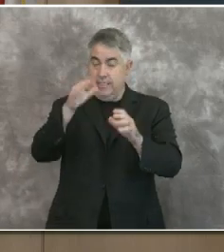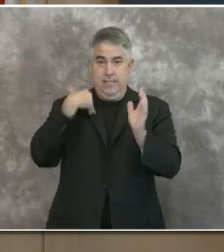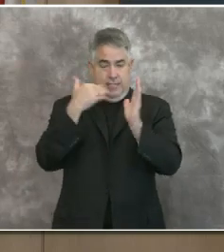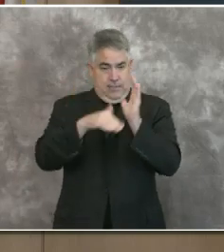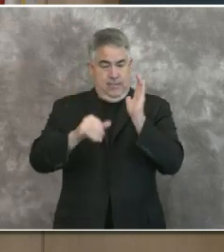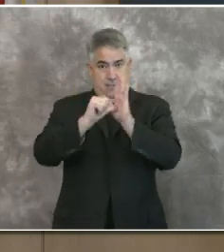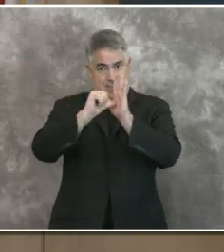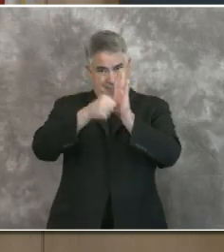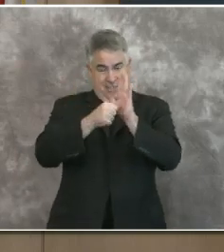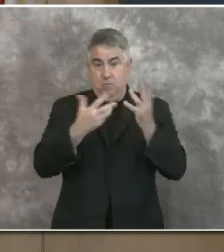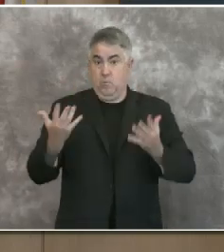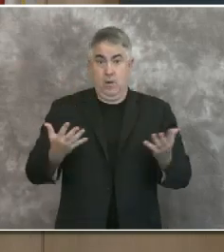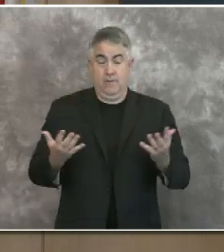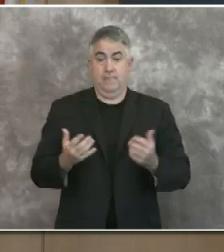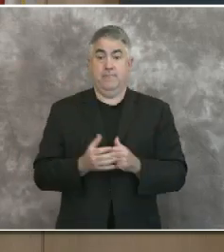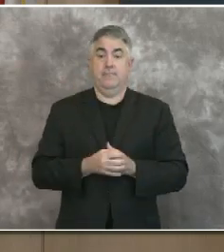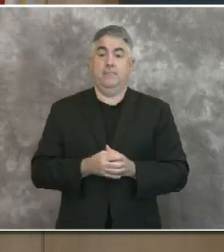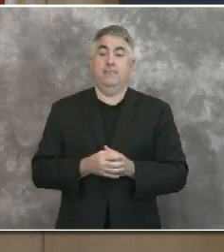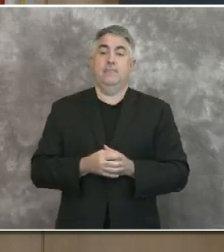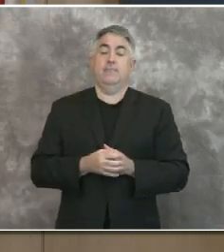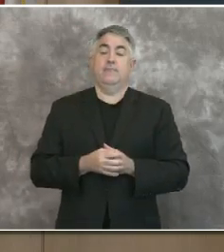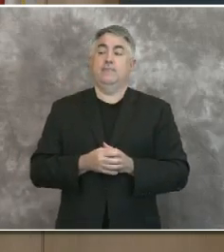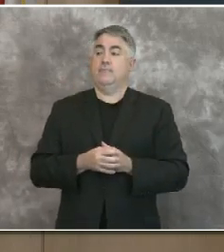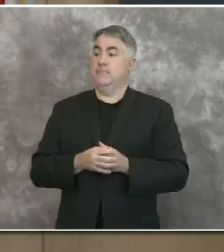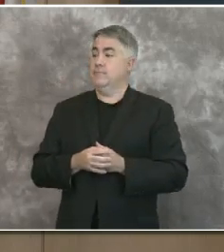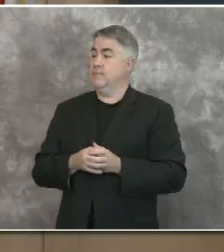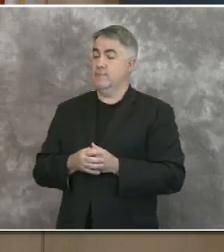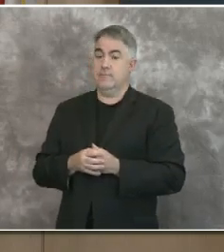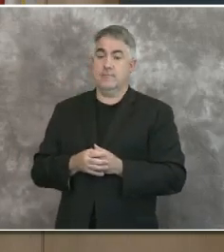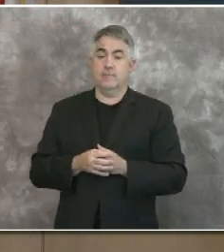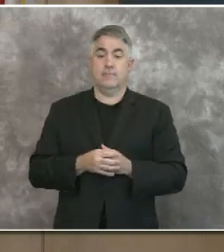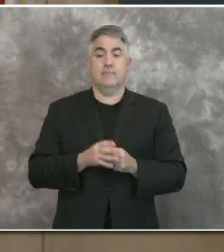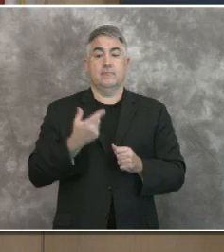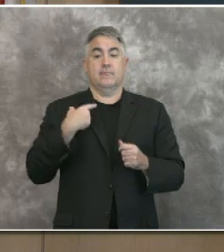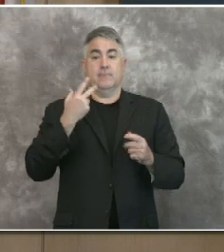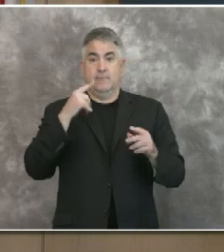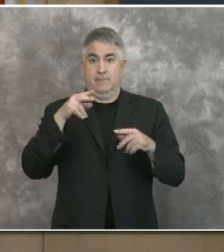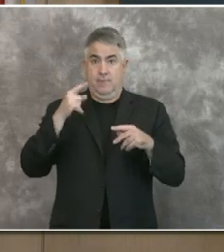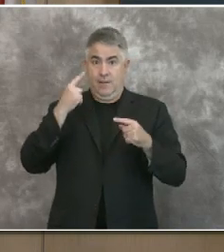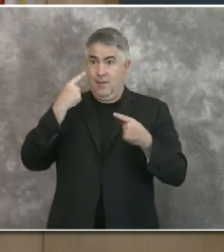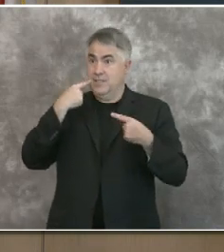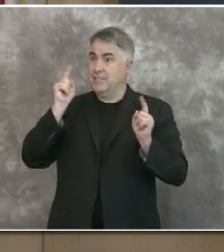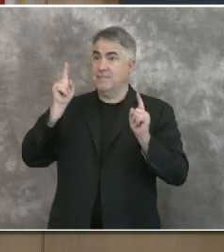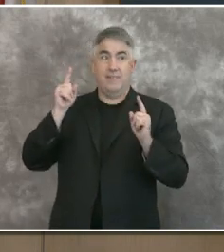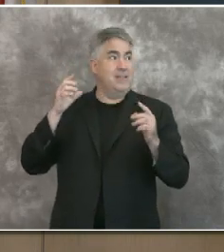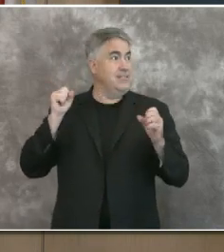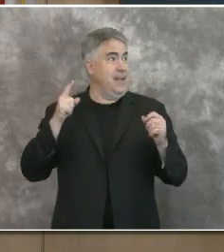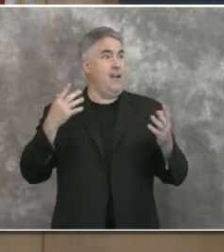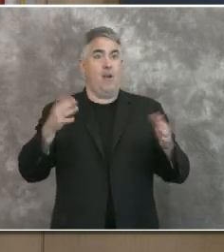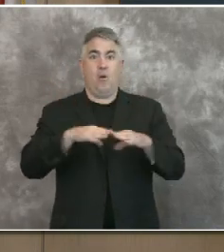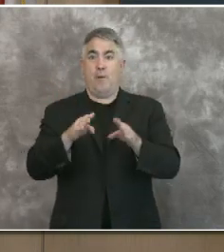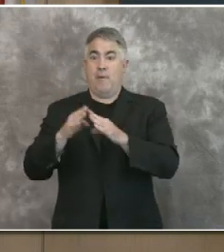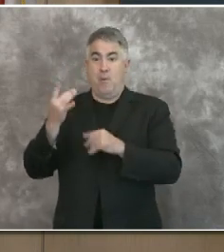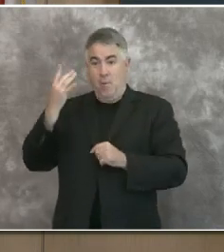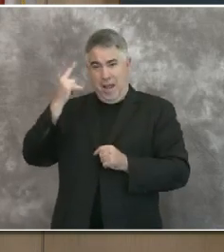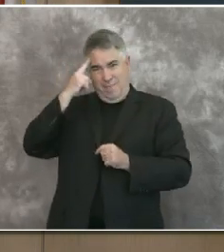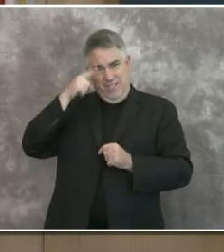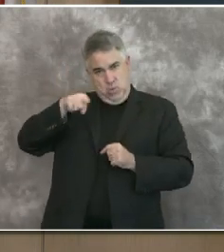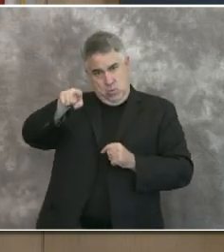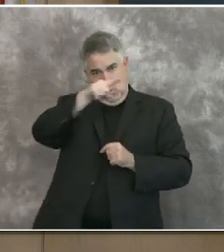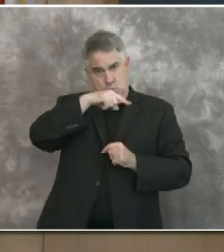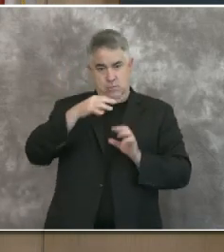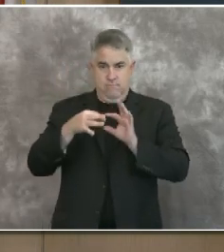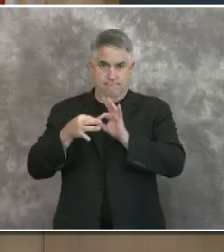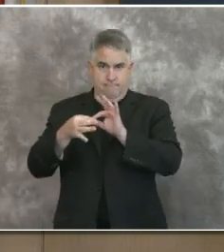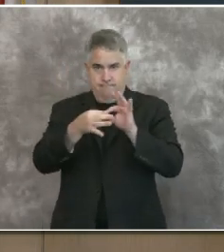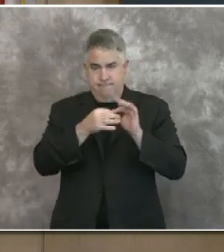is that we are seeing this success at this point only because we've all been working together. As you